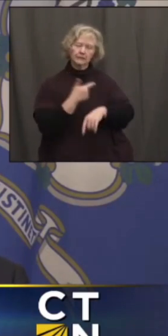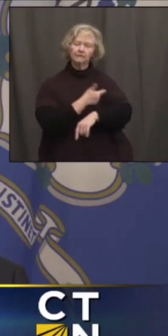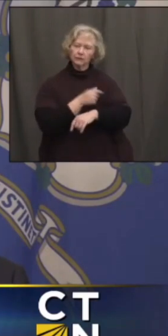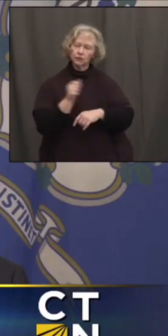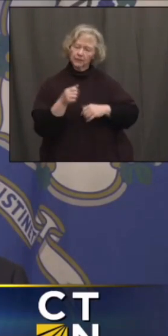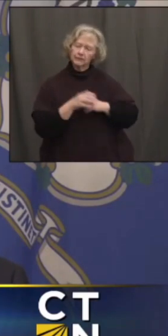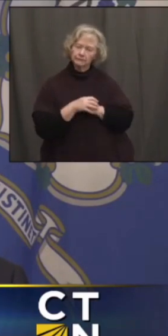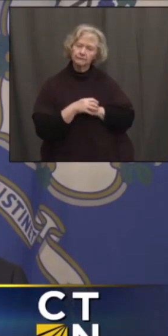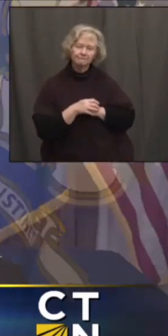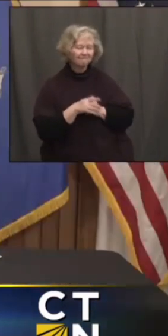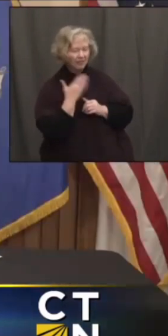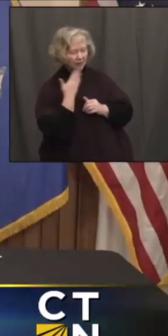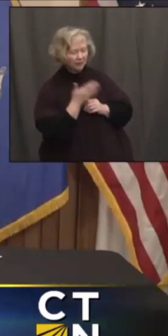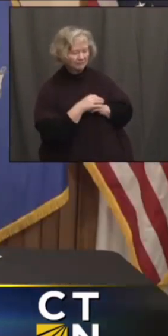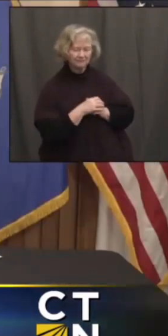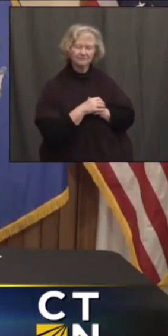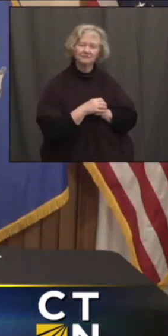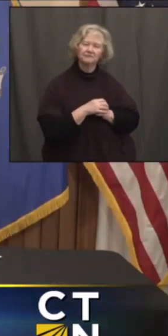Thank you.